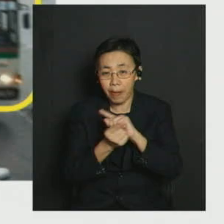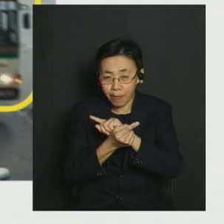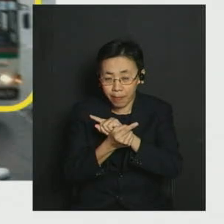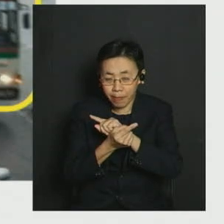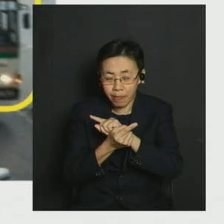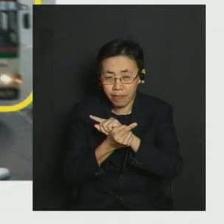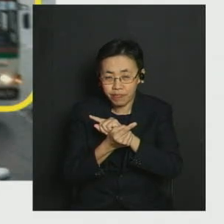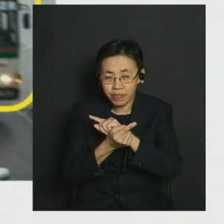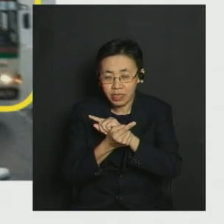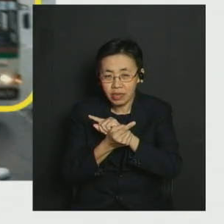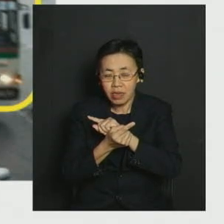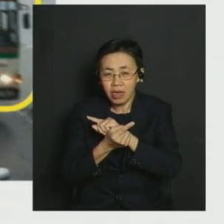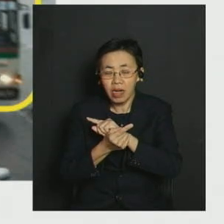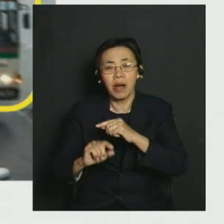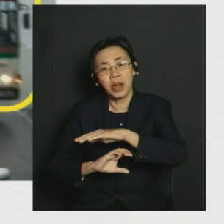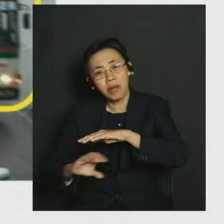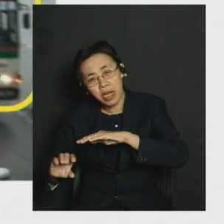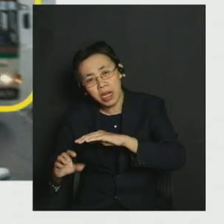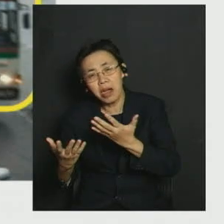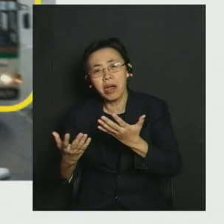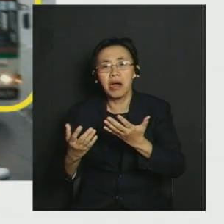national government, the transport department.